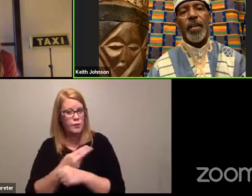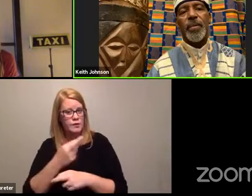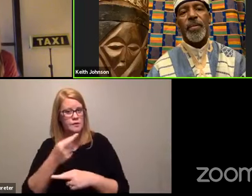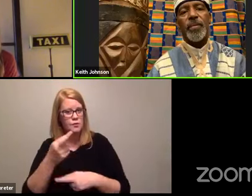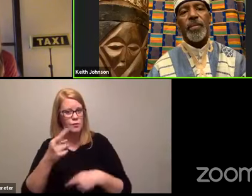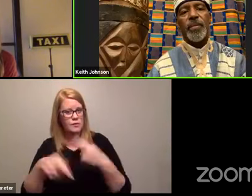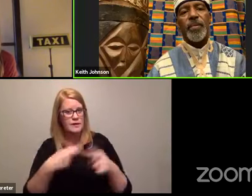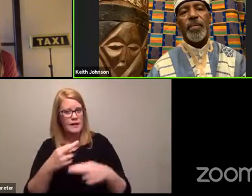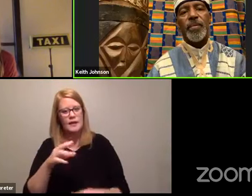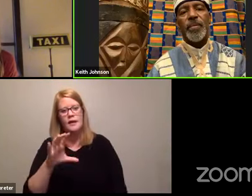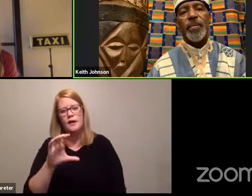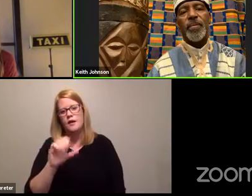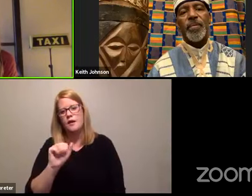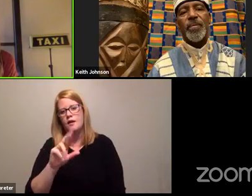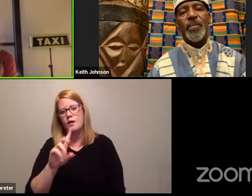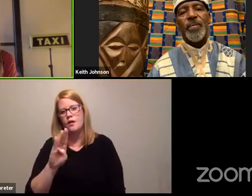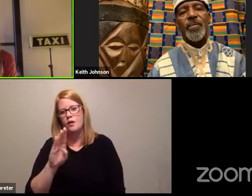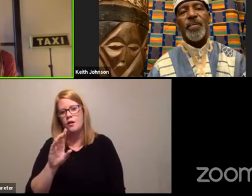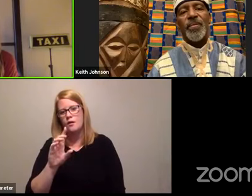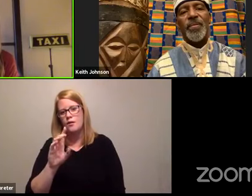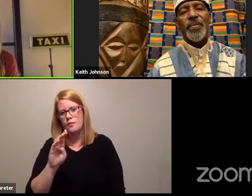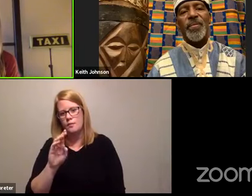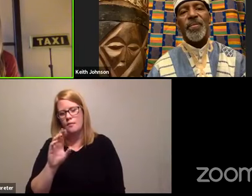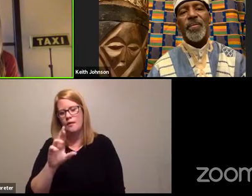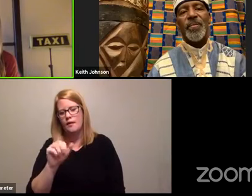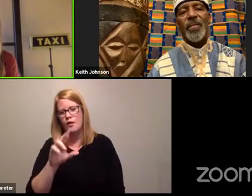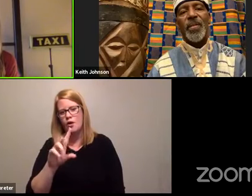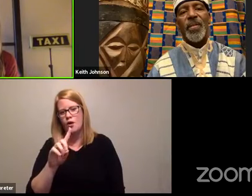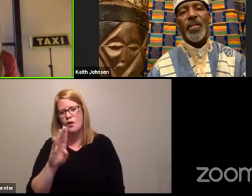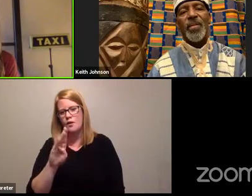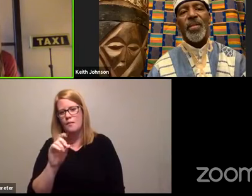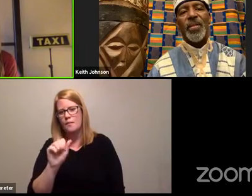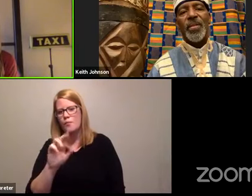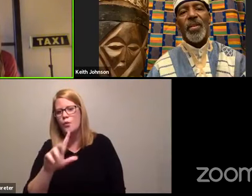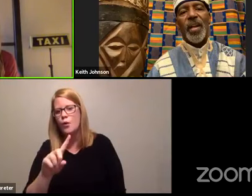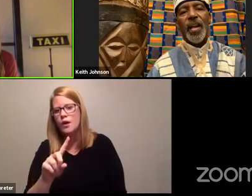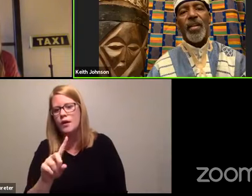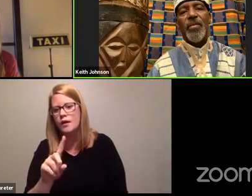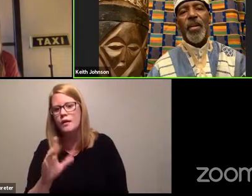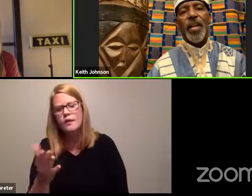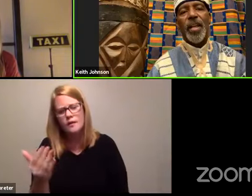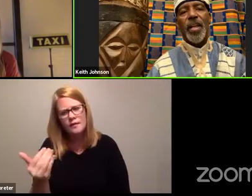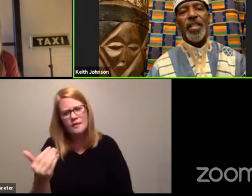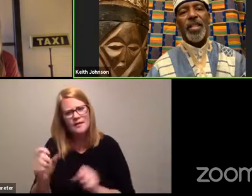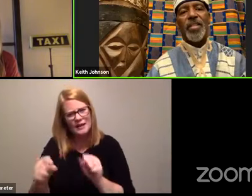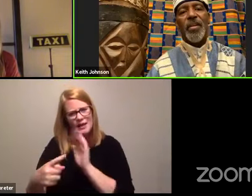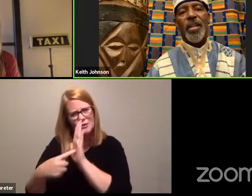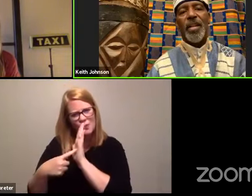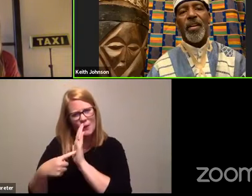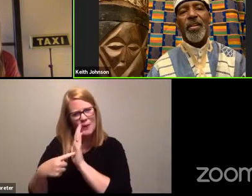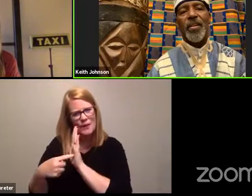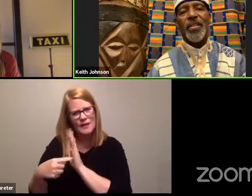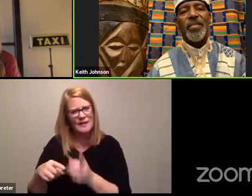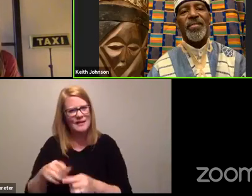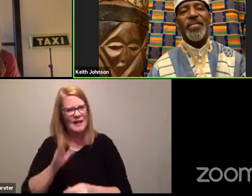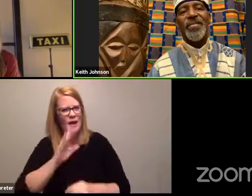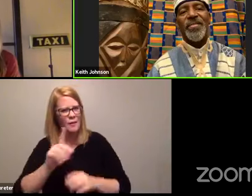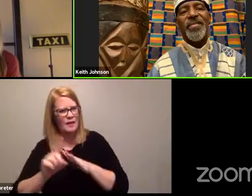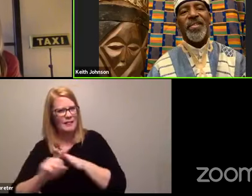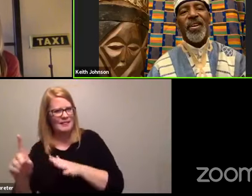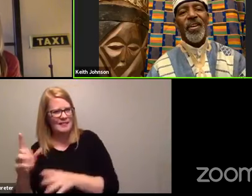stick. Beautiful. Do you have one there to show us? I can run and get it. It's just right here.